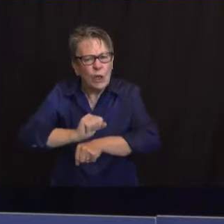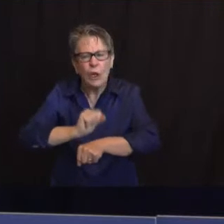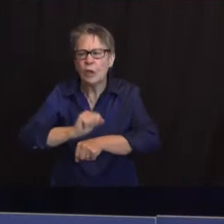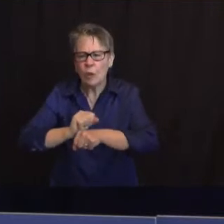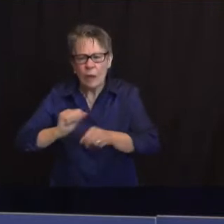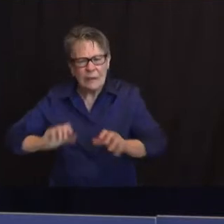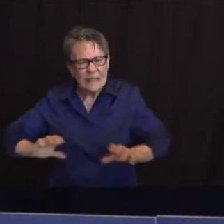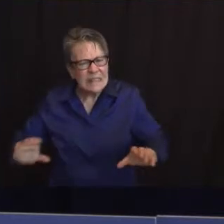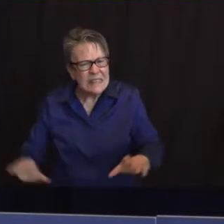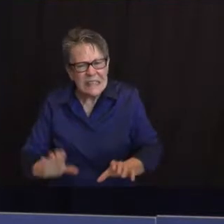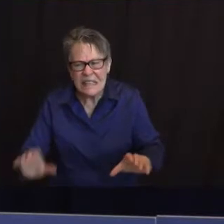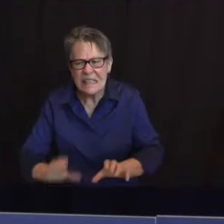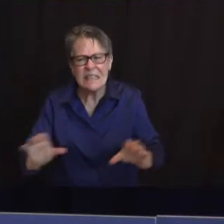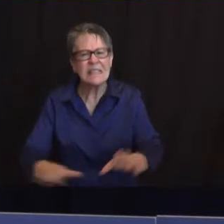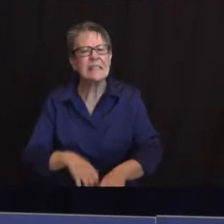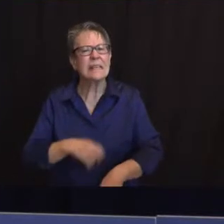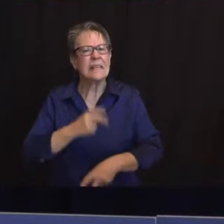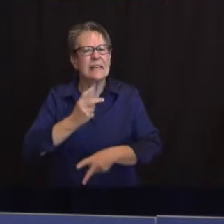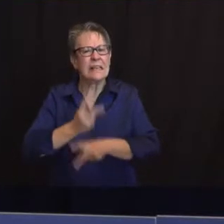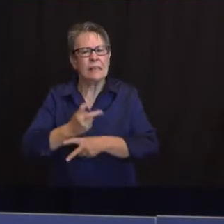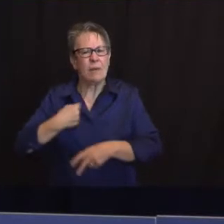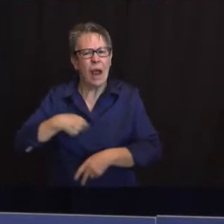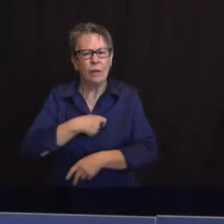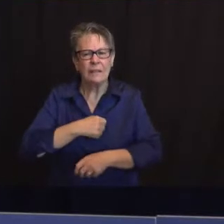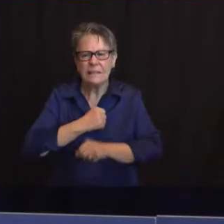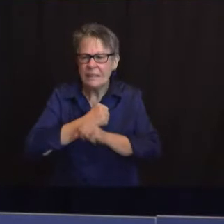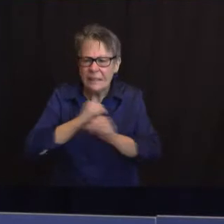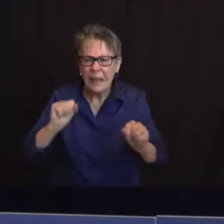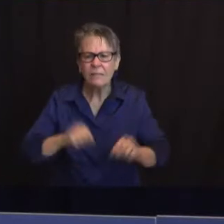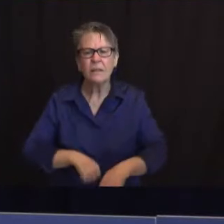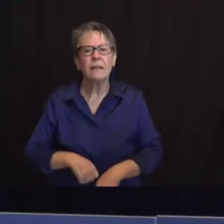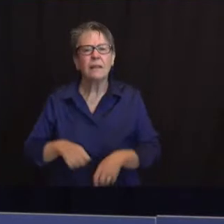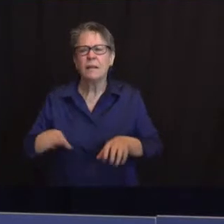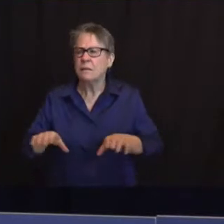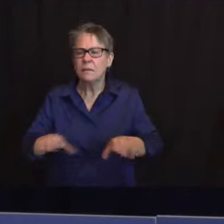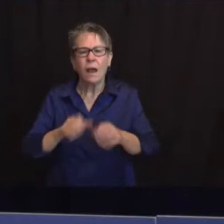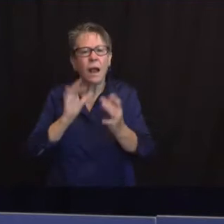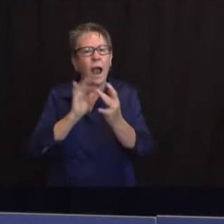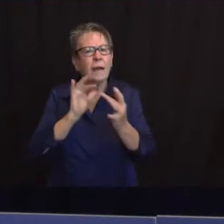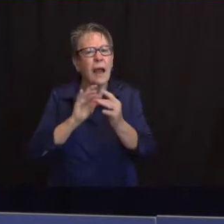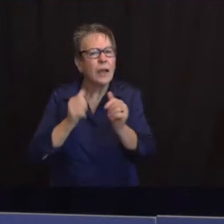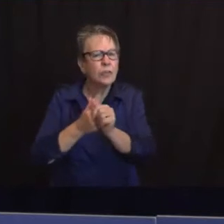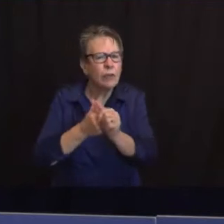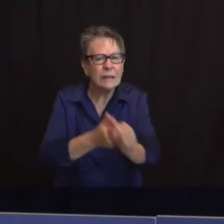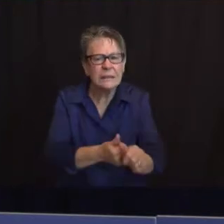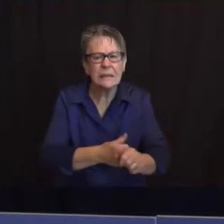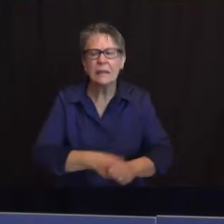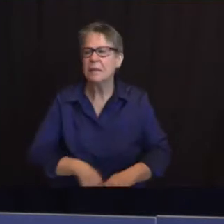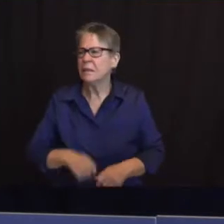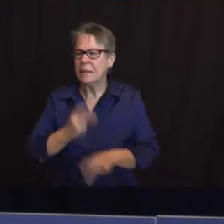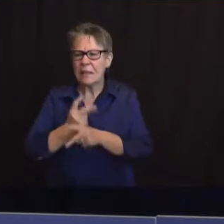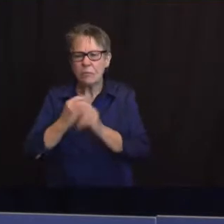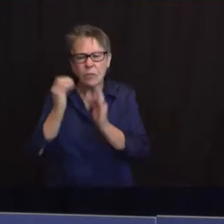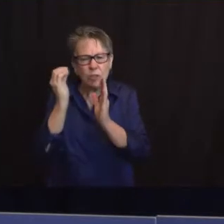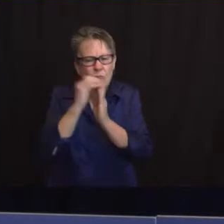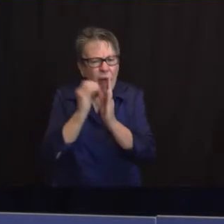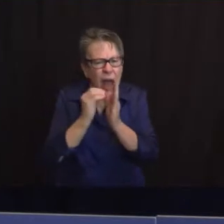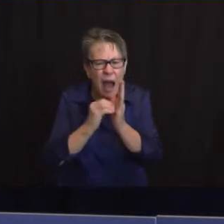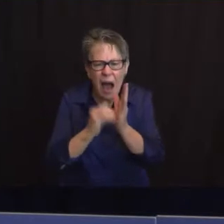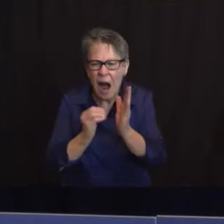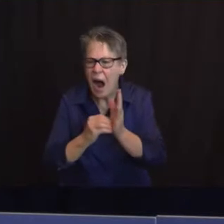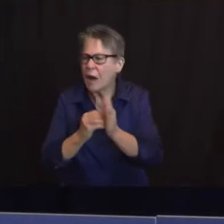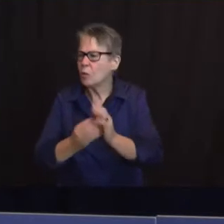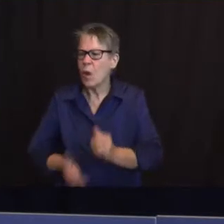conduct contact tracing, and stem outbreaks, whether it is COVID-19 or measles or another